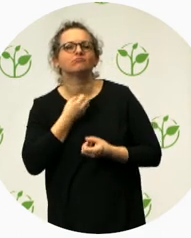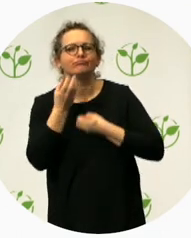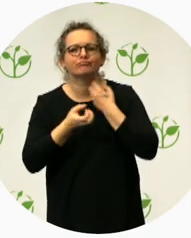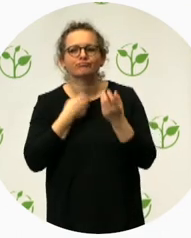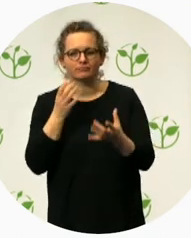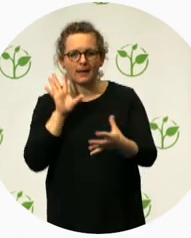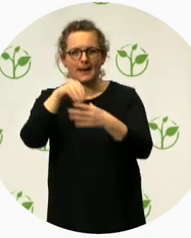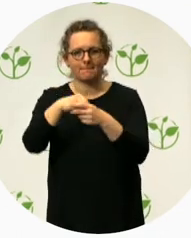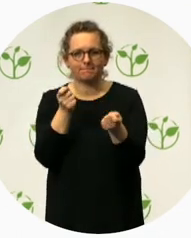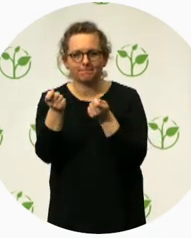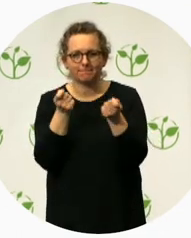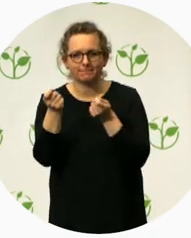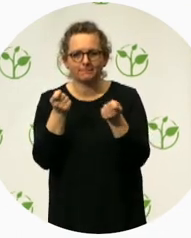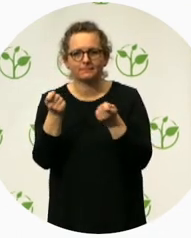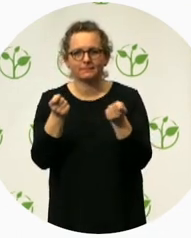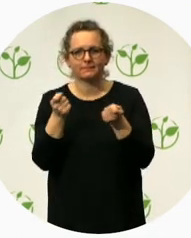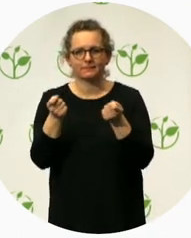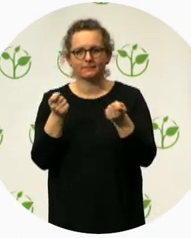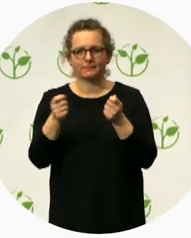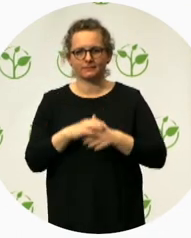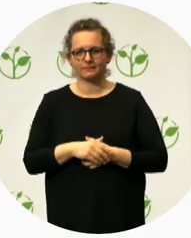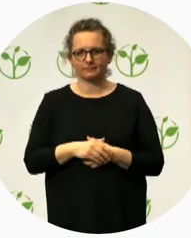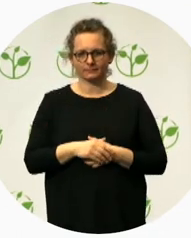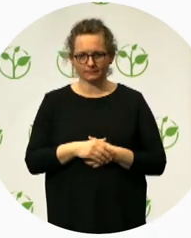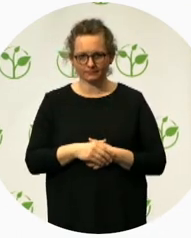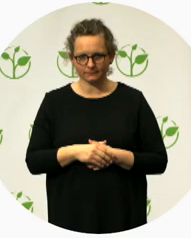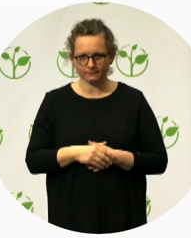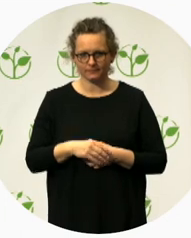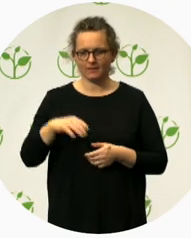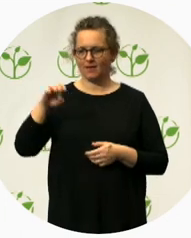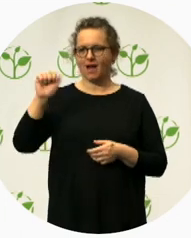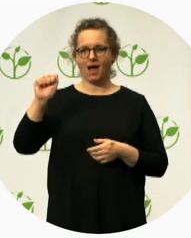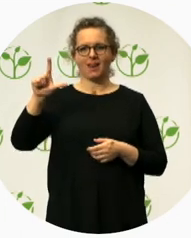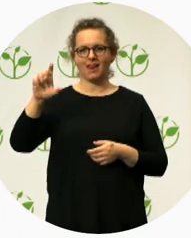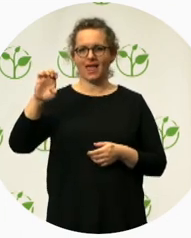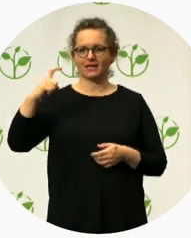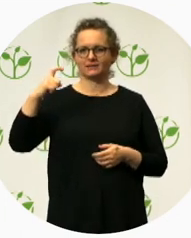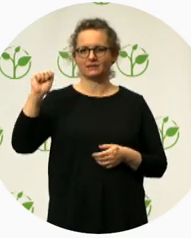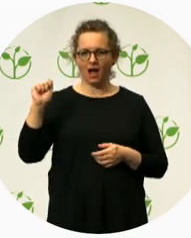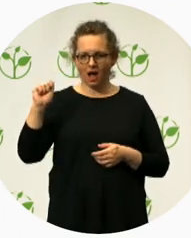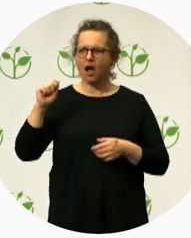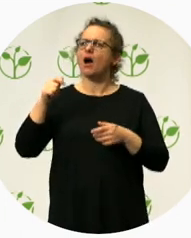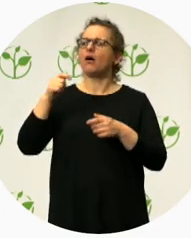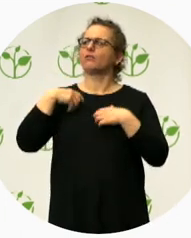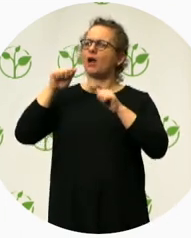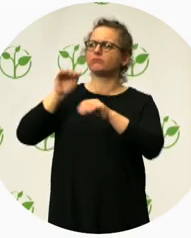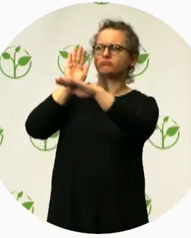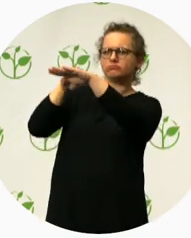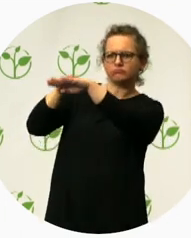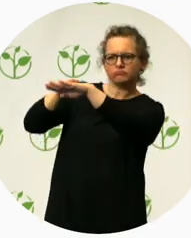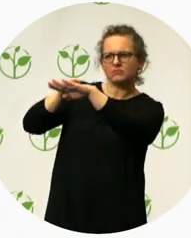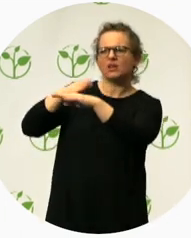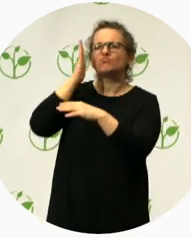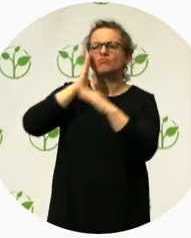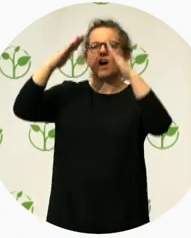lights, and the lights get switched on. Alexa, turn down the temperature, it gets a little cooler. Alexa, switch on the